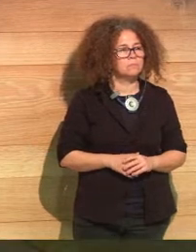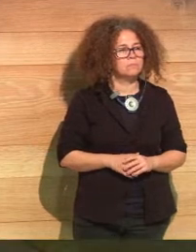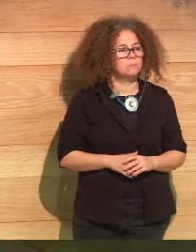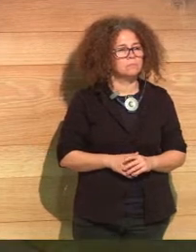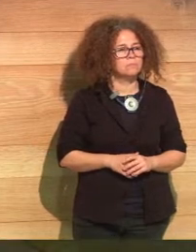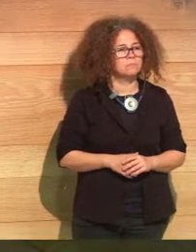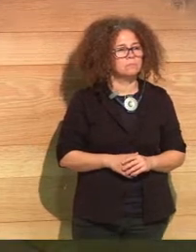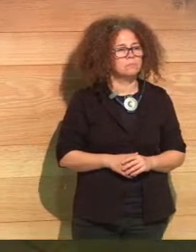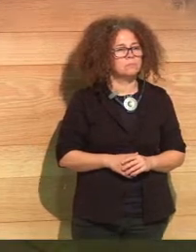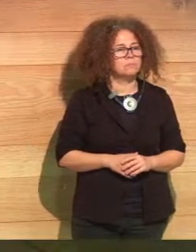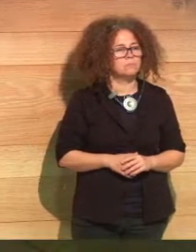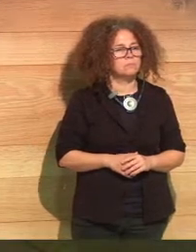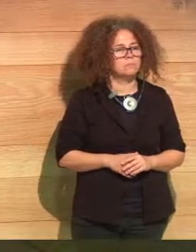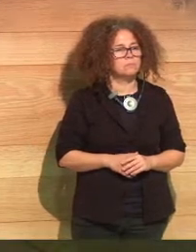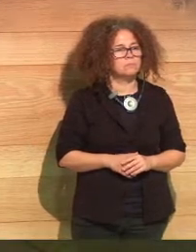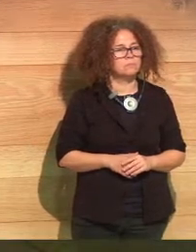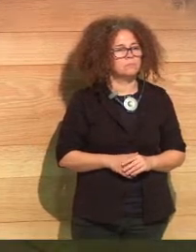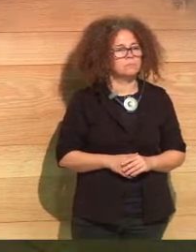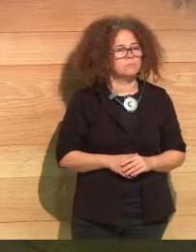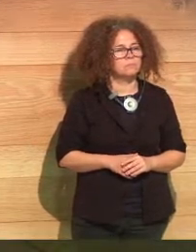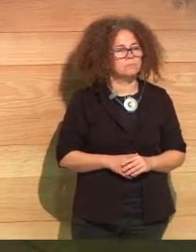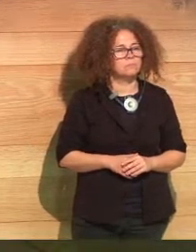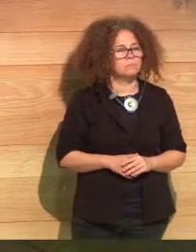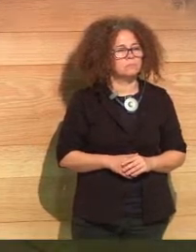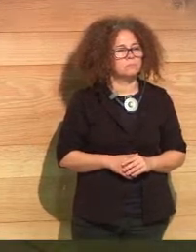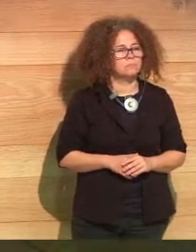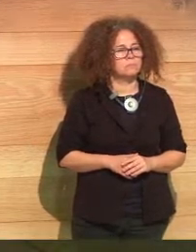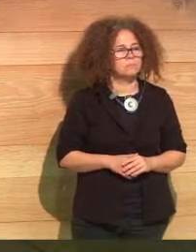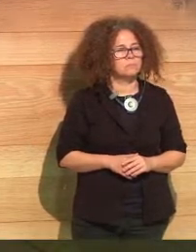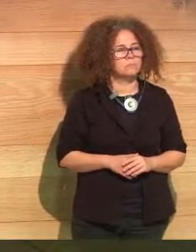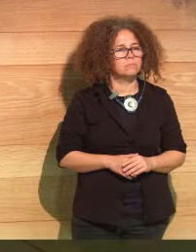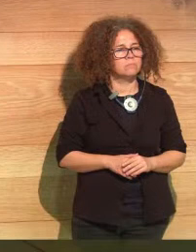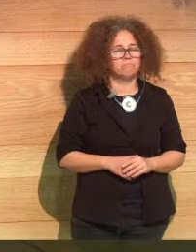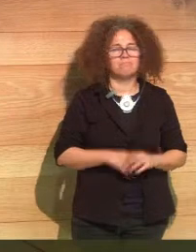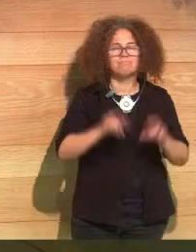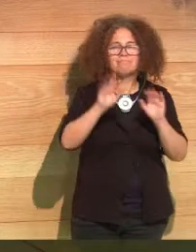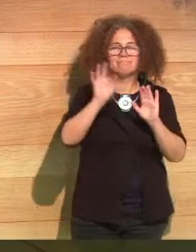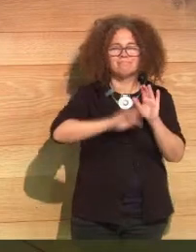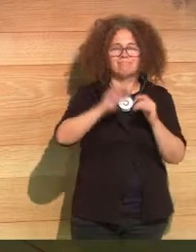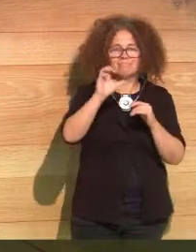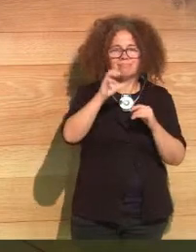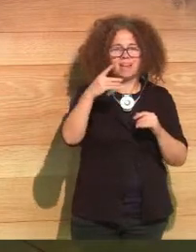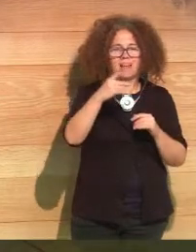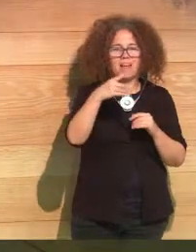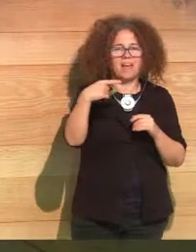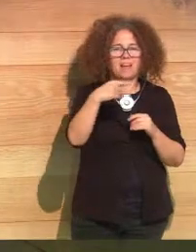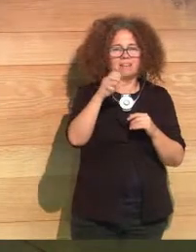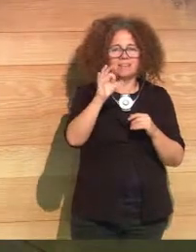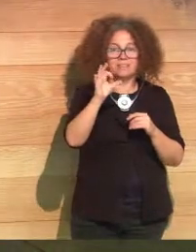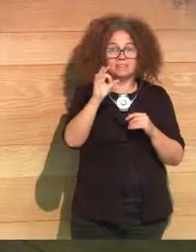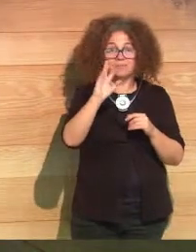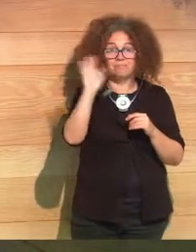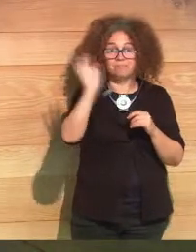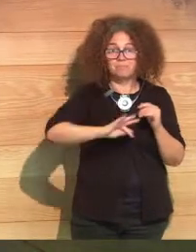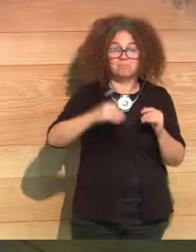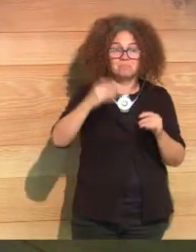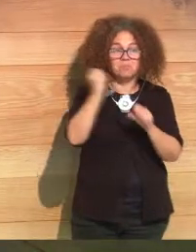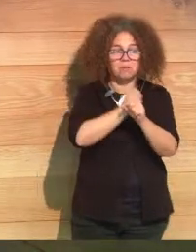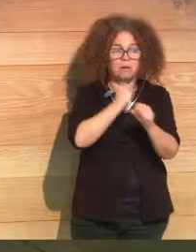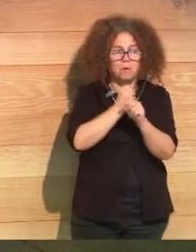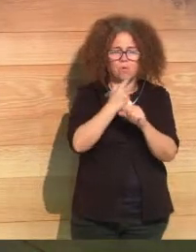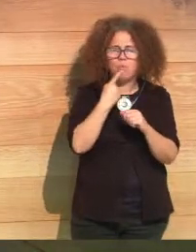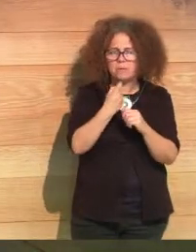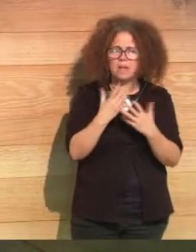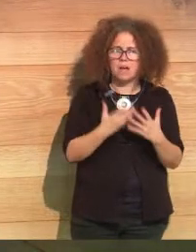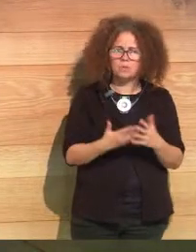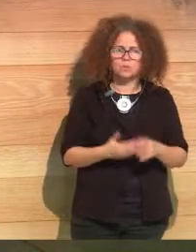I guess this is the with edges. It's the most recent work, and it's a difficult one. It's I